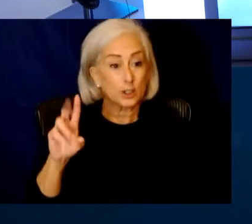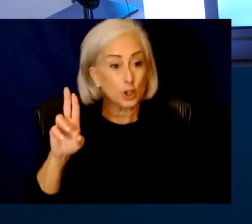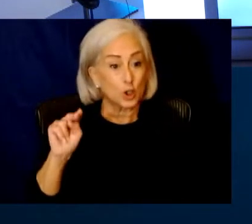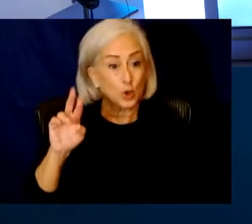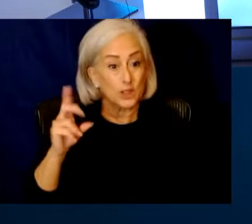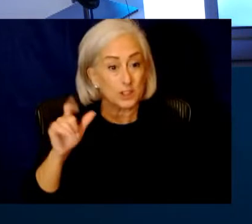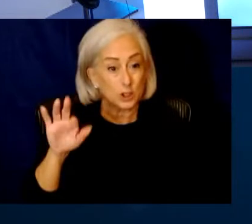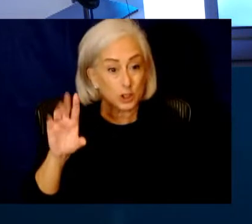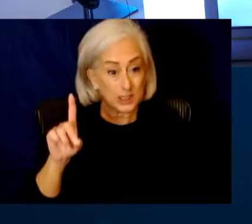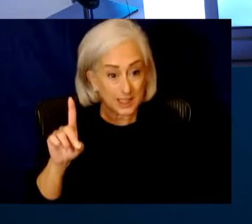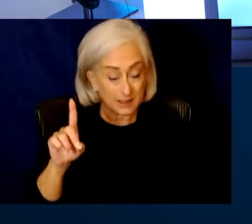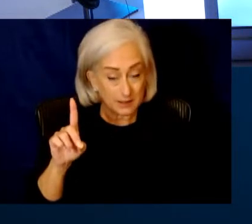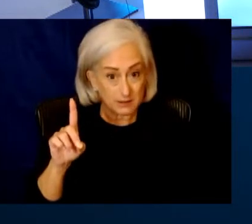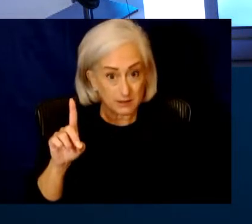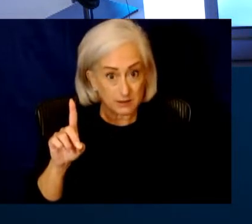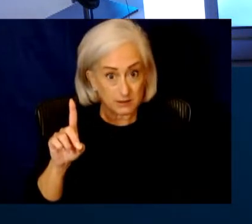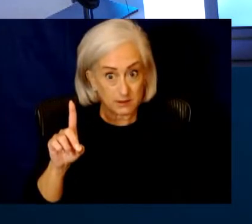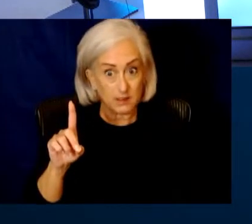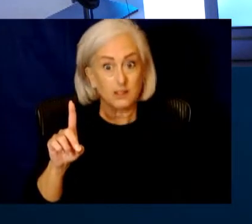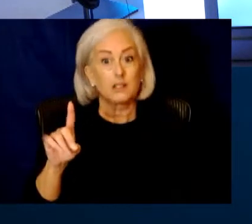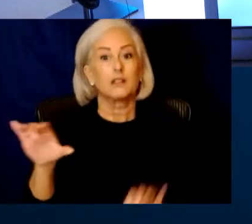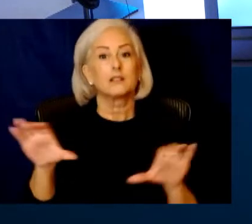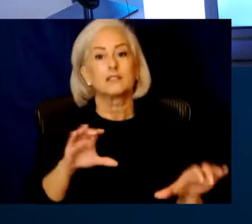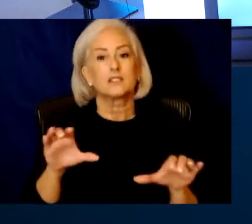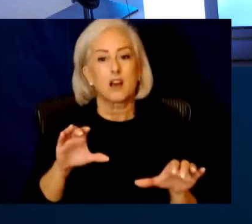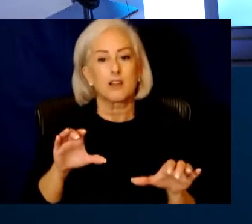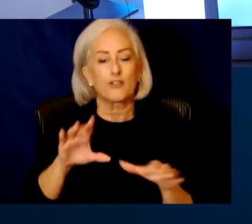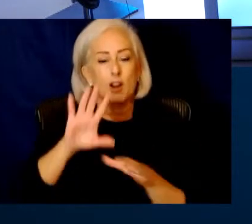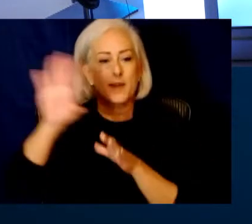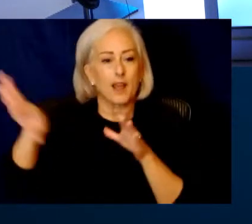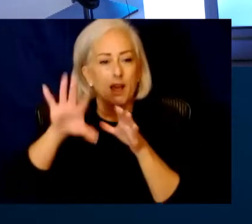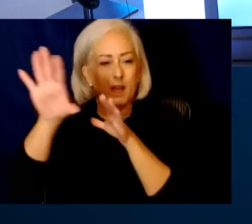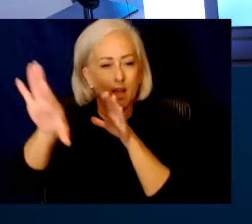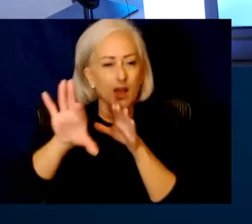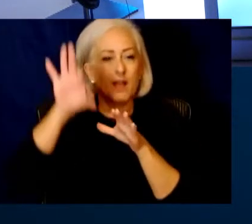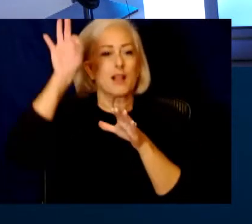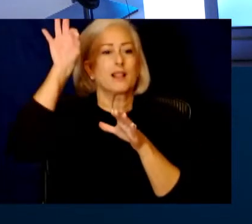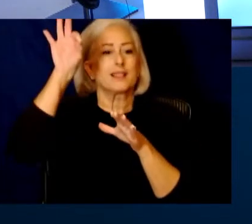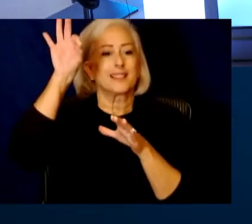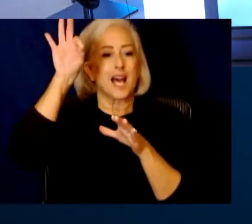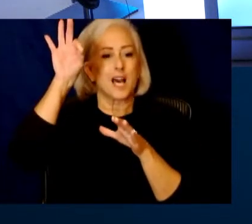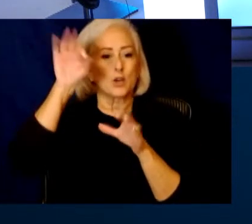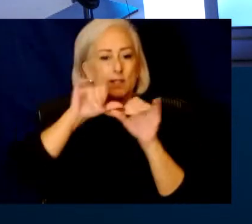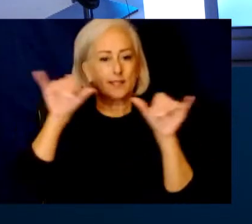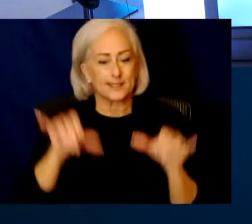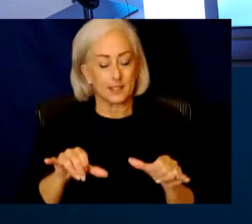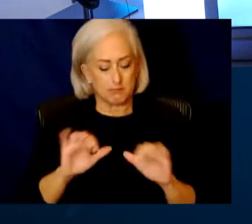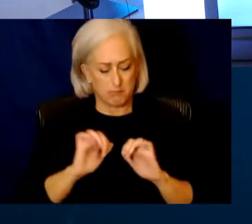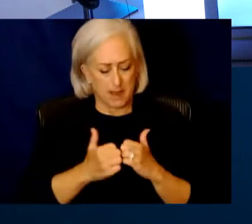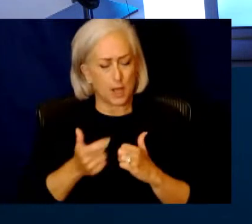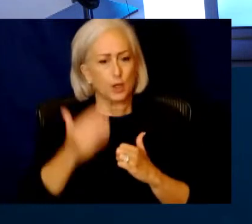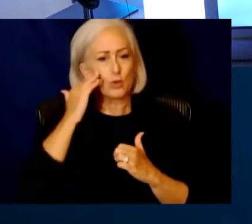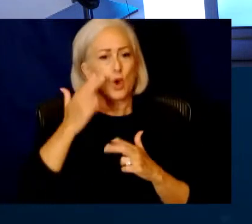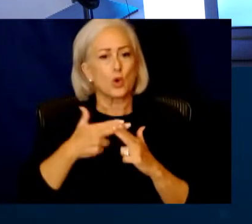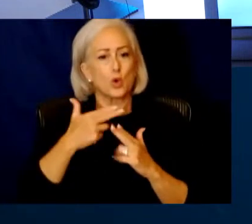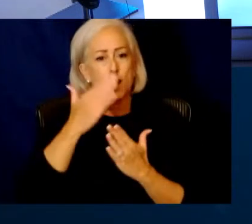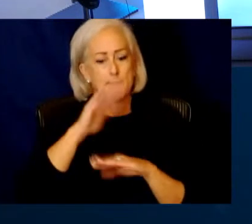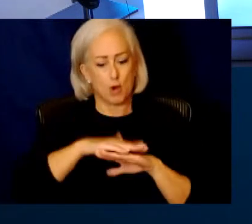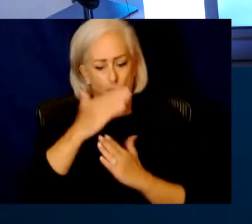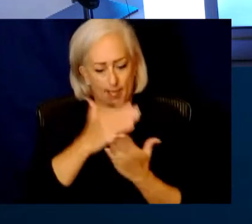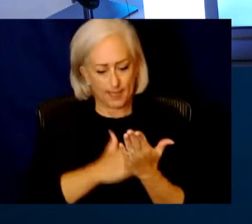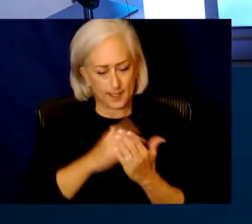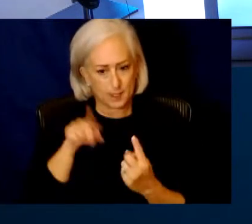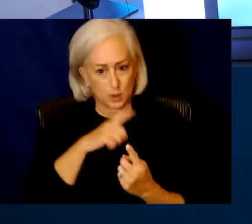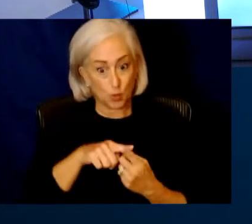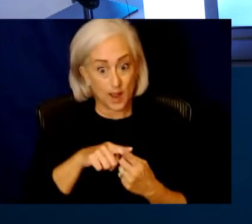Evusheld is done on a lottery system. How do you know where you are on the list? When will it be available so you don't need to wait for your number to come